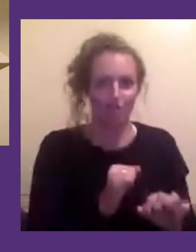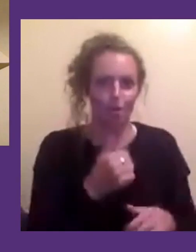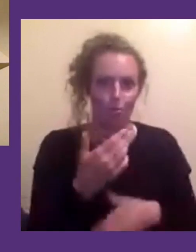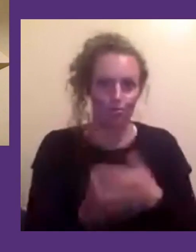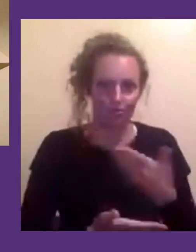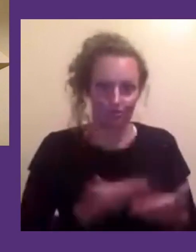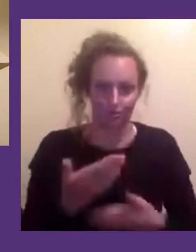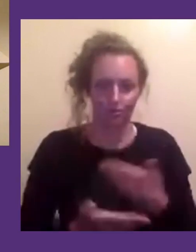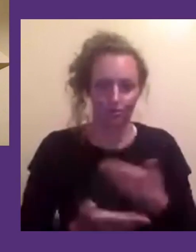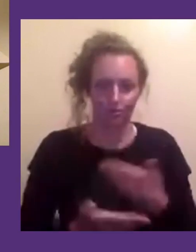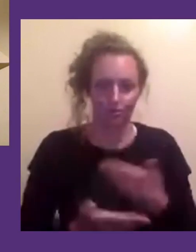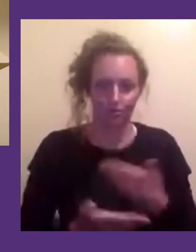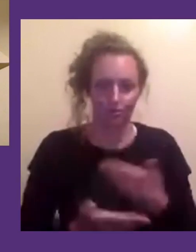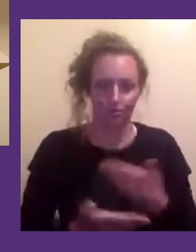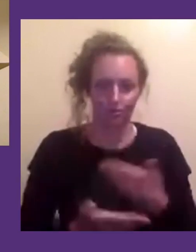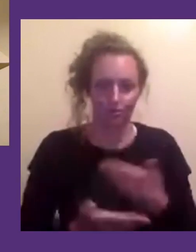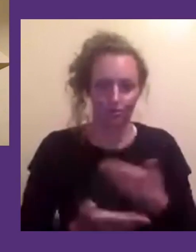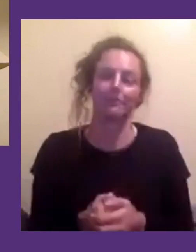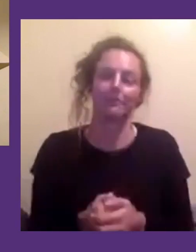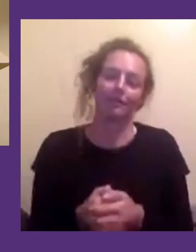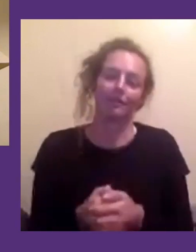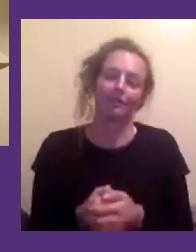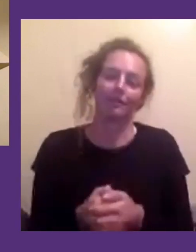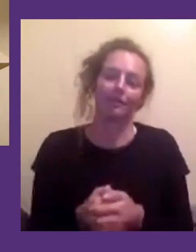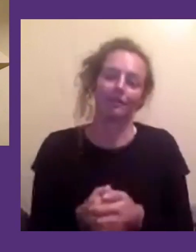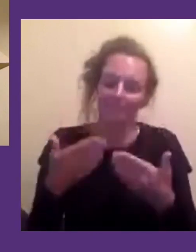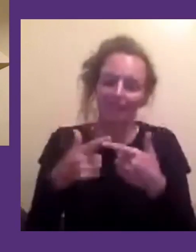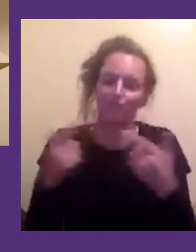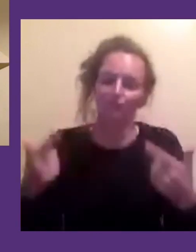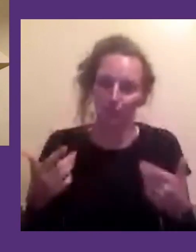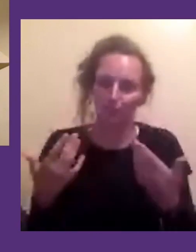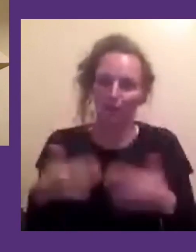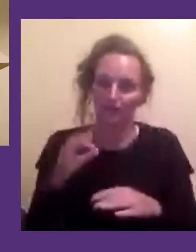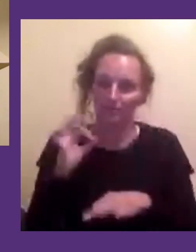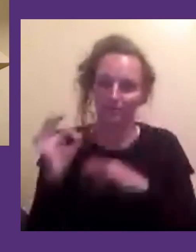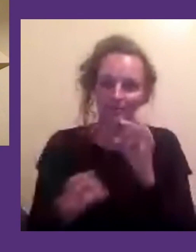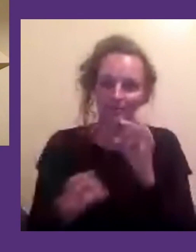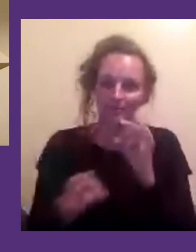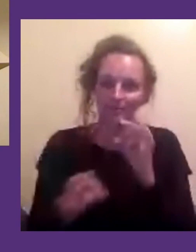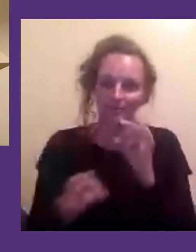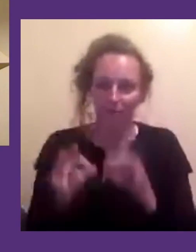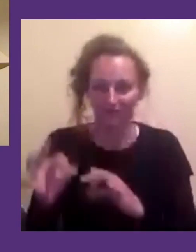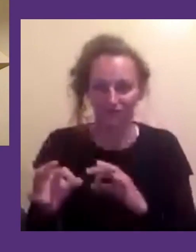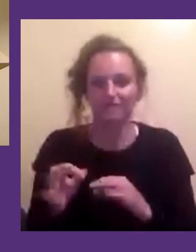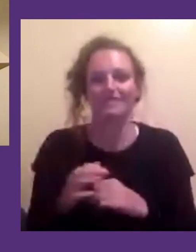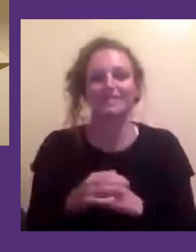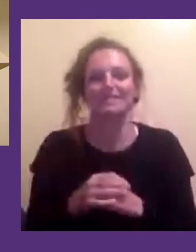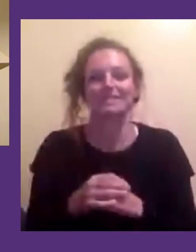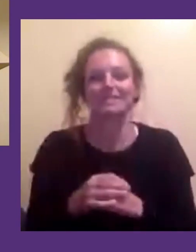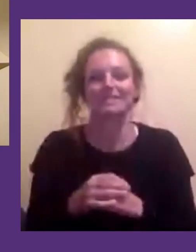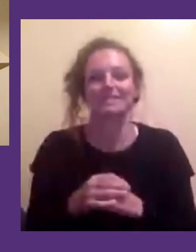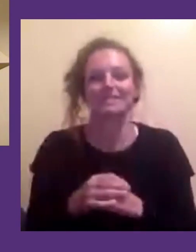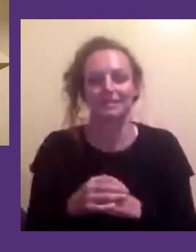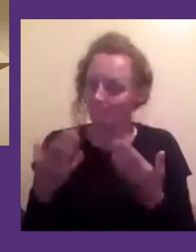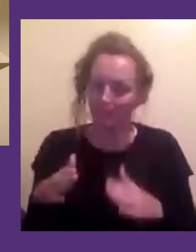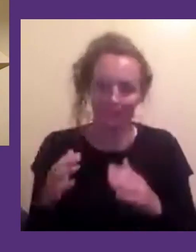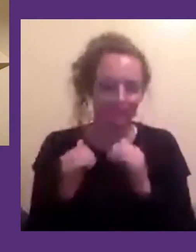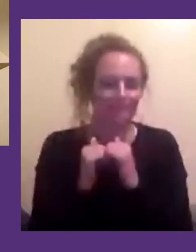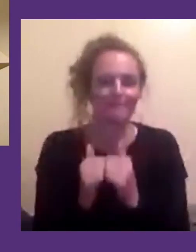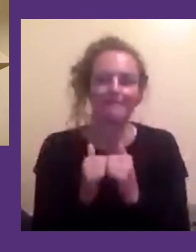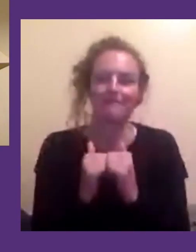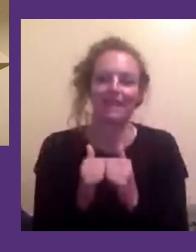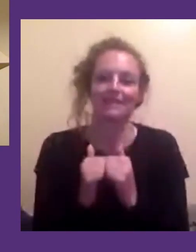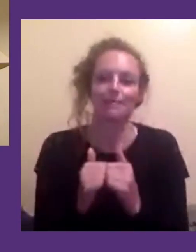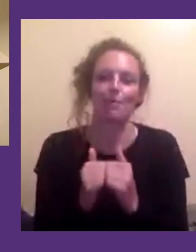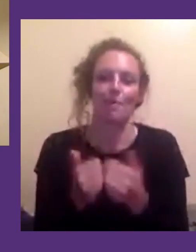you questions for a long time, but I think our time is up. It's been so educational for me. It's been so